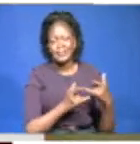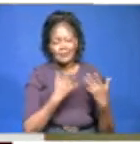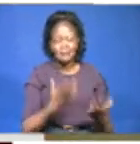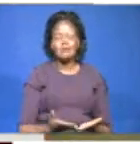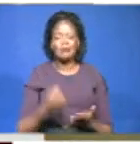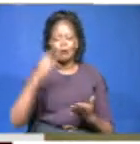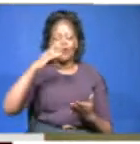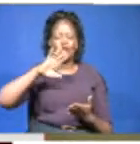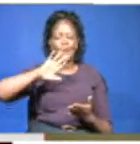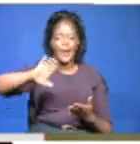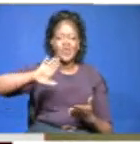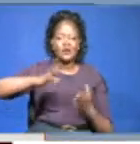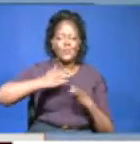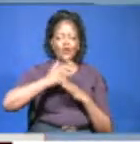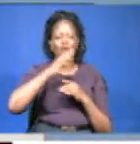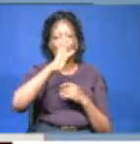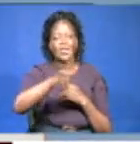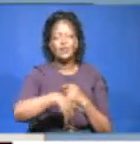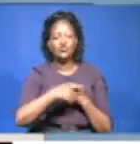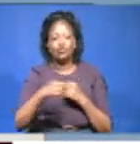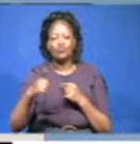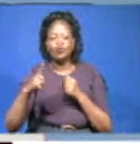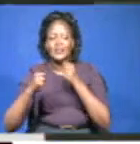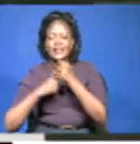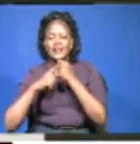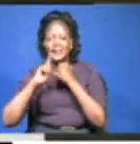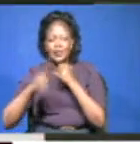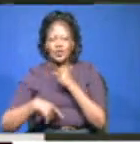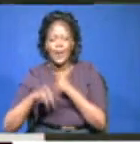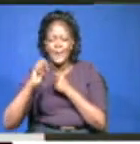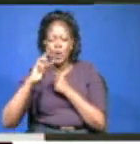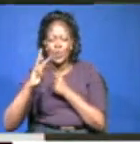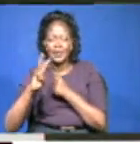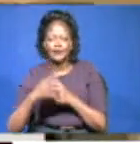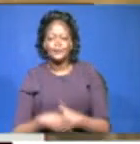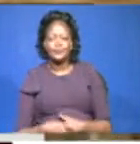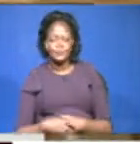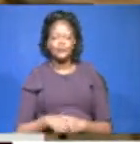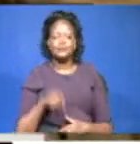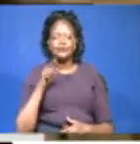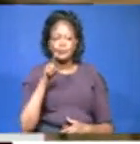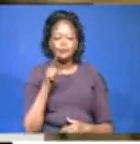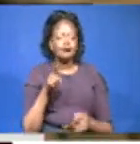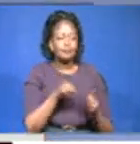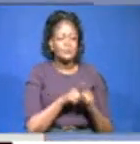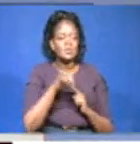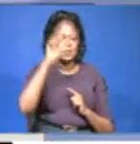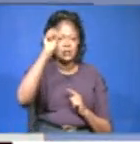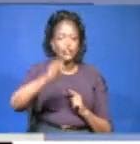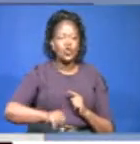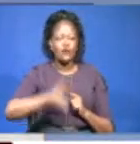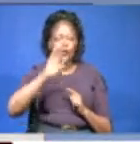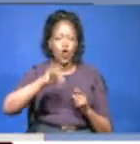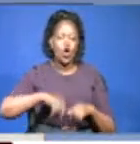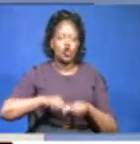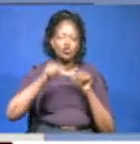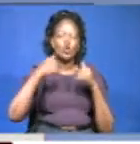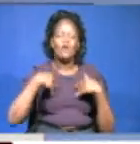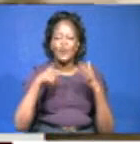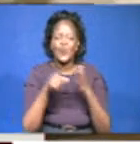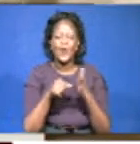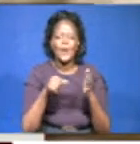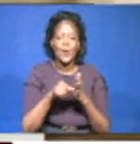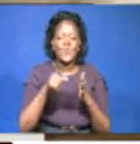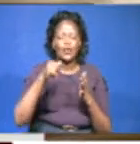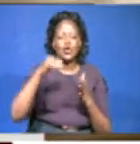deficit of between 4,000 and 6,000 megawatts. This as South Africa continues to suffer repeated power blackouts,